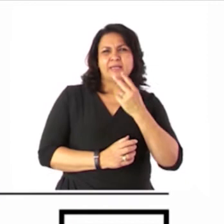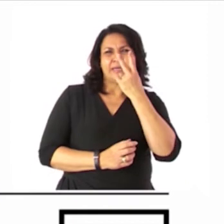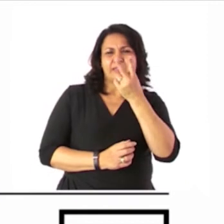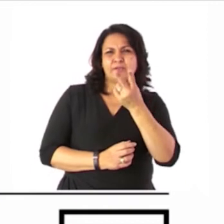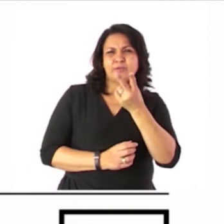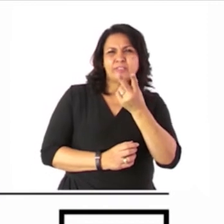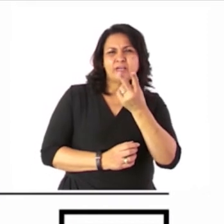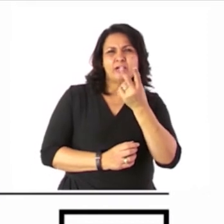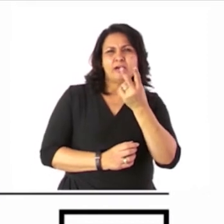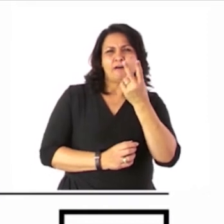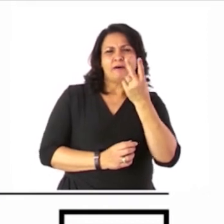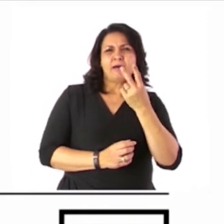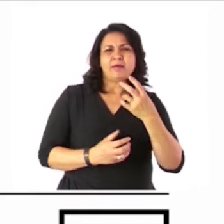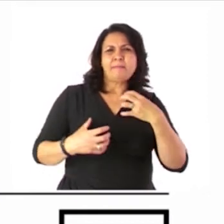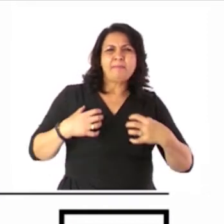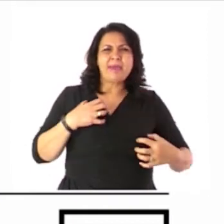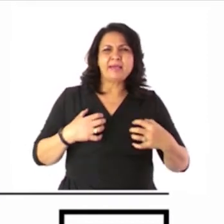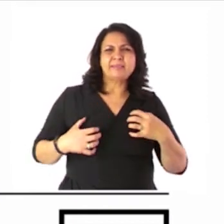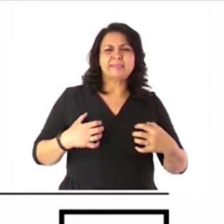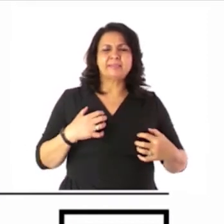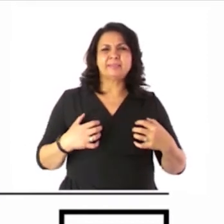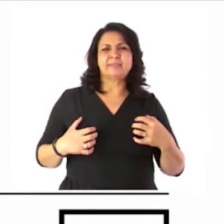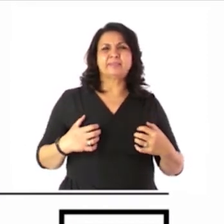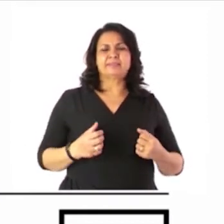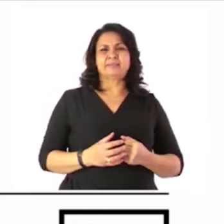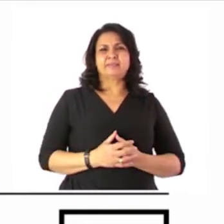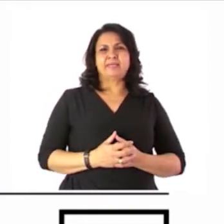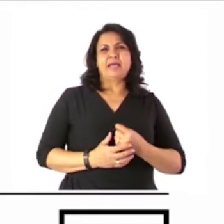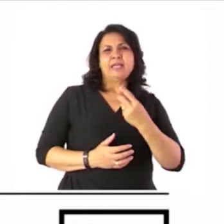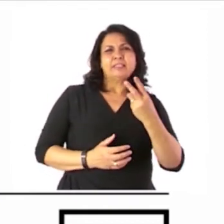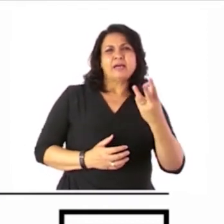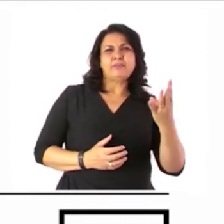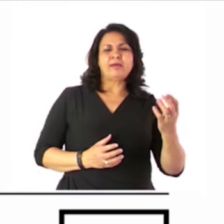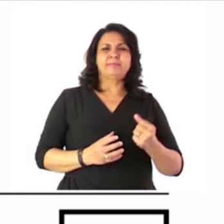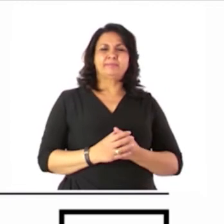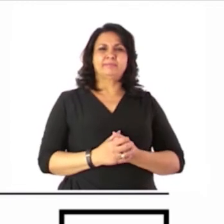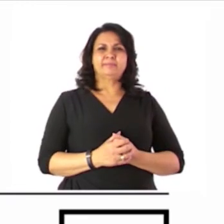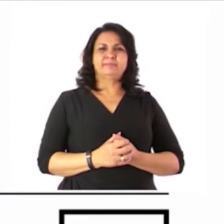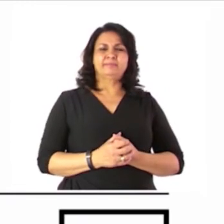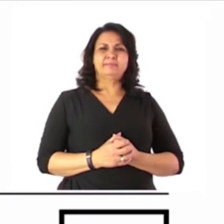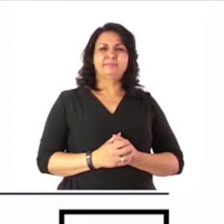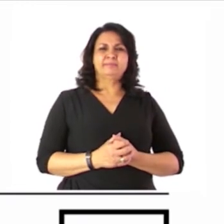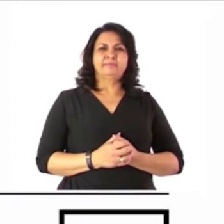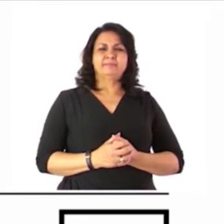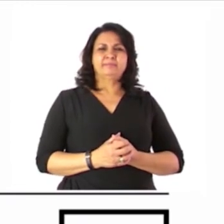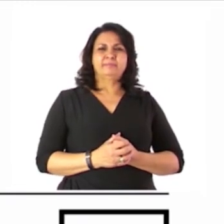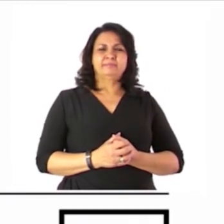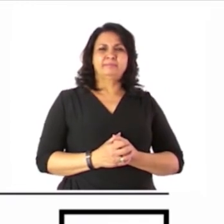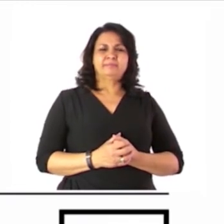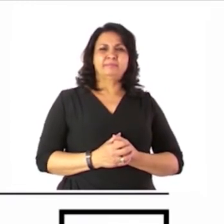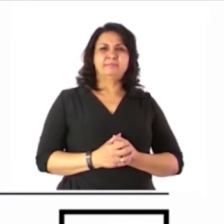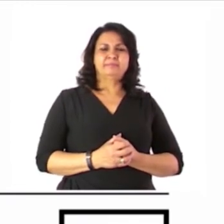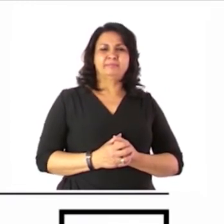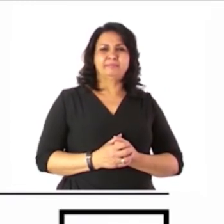4 bears there at the first column. Let's count them slowly, touch each of